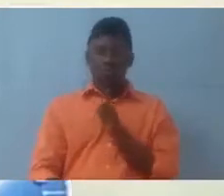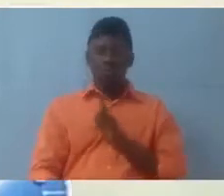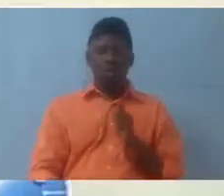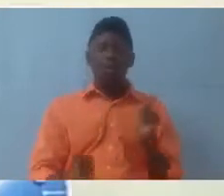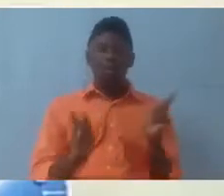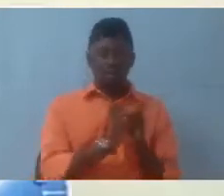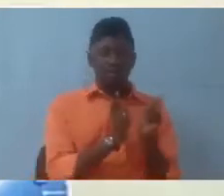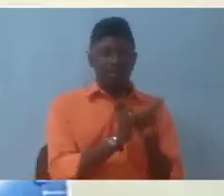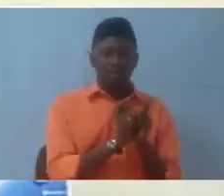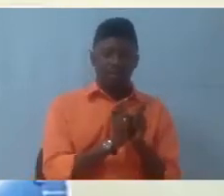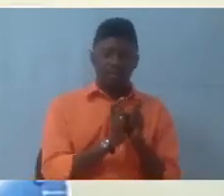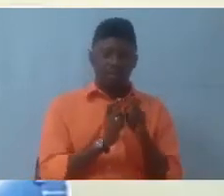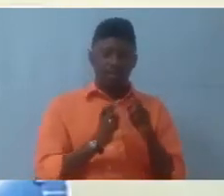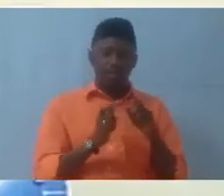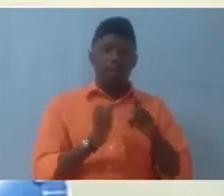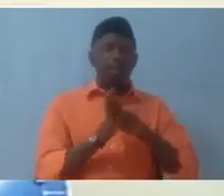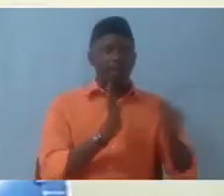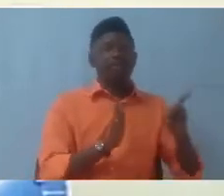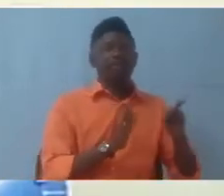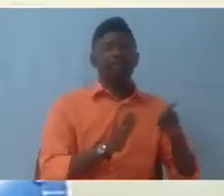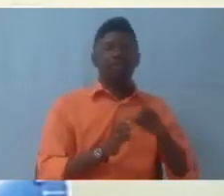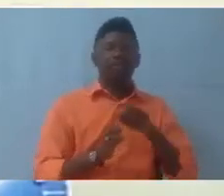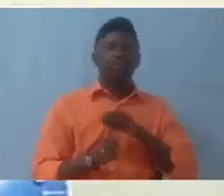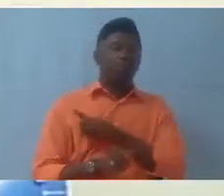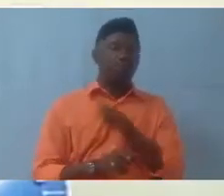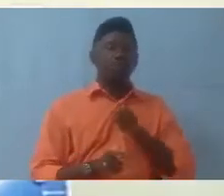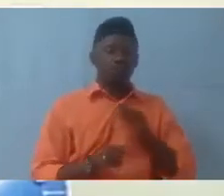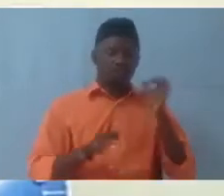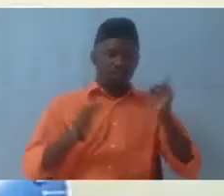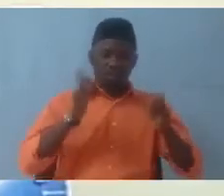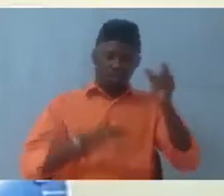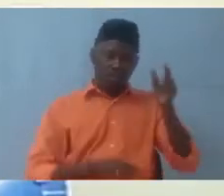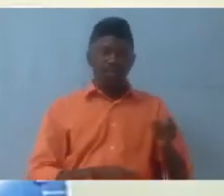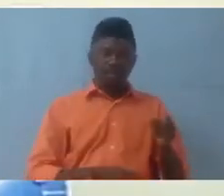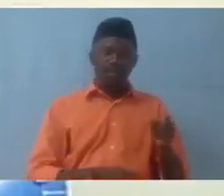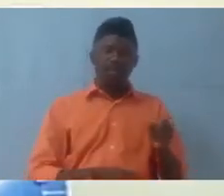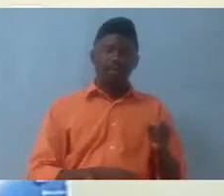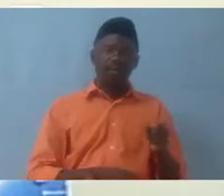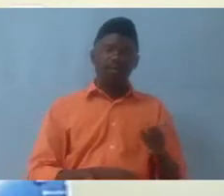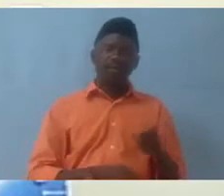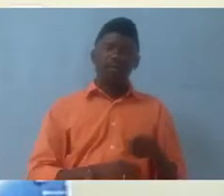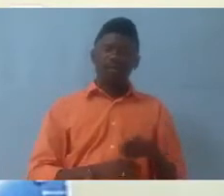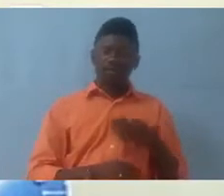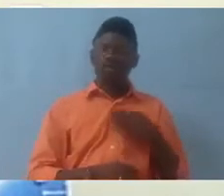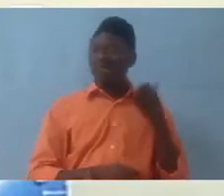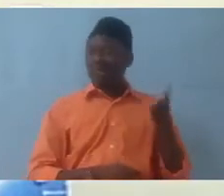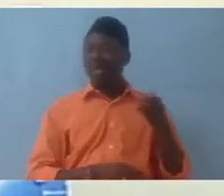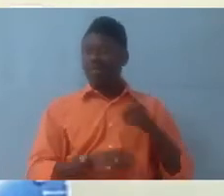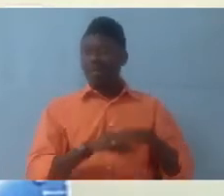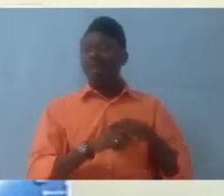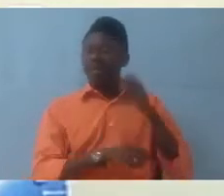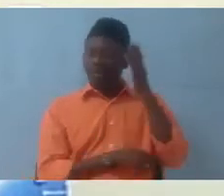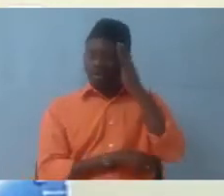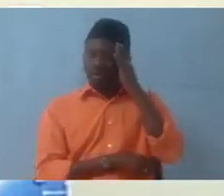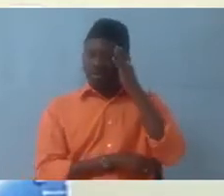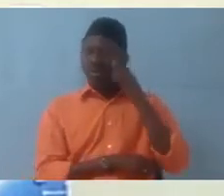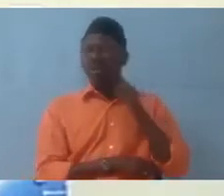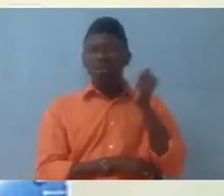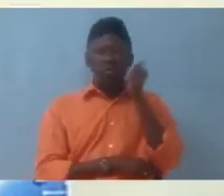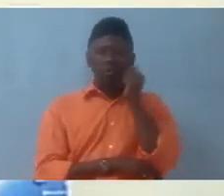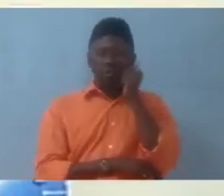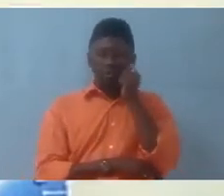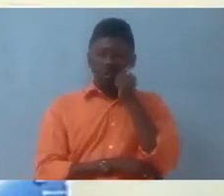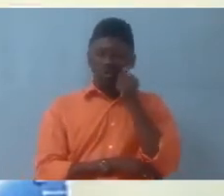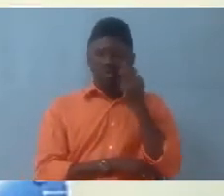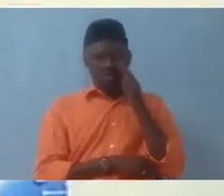magistrates. Ñun ñoo ñaka def meeting. And then it was then I realized that because I was always seen as the most